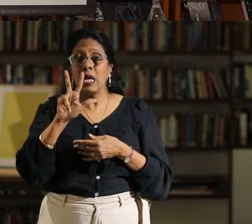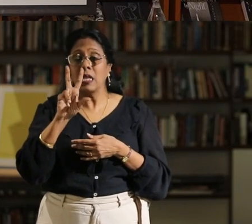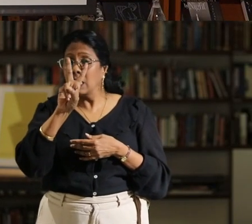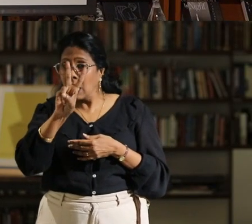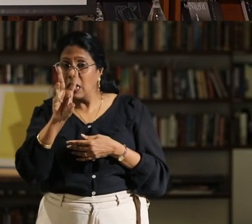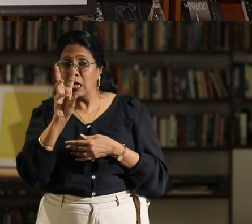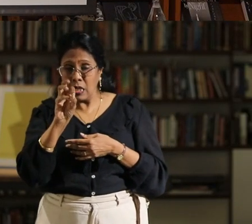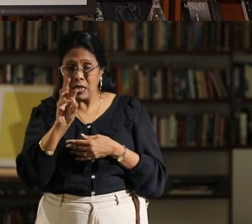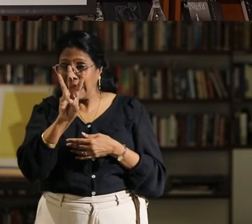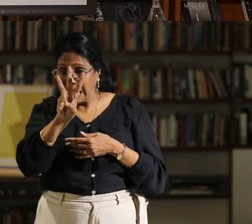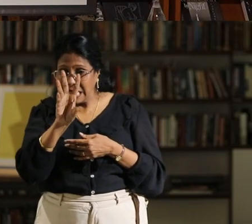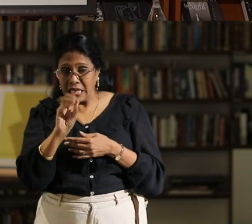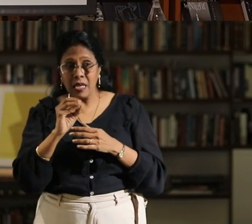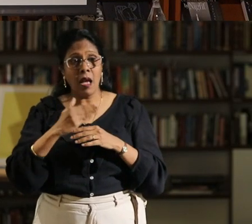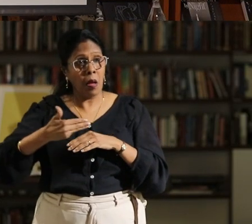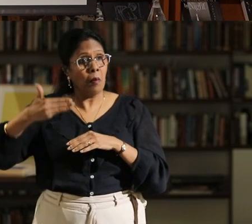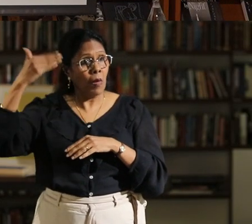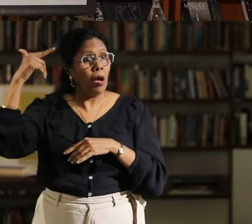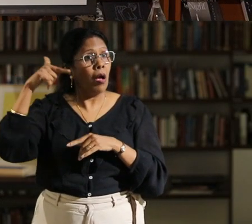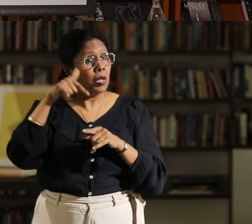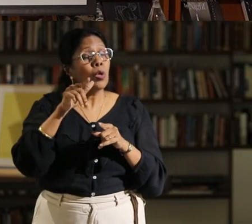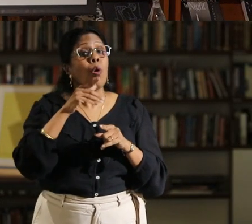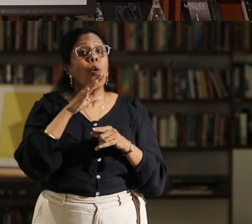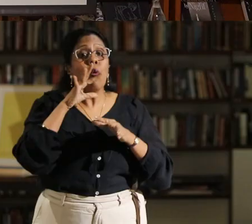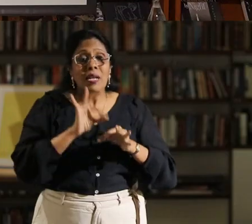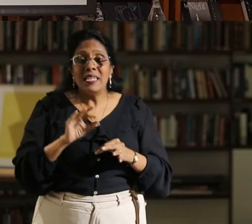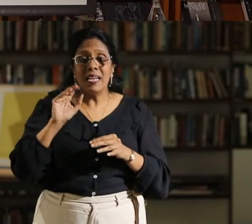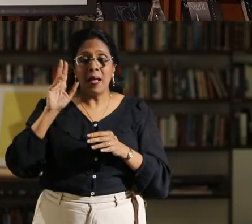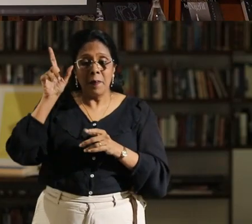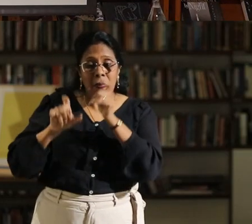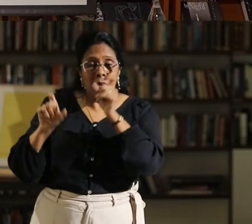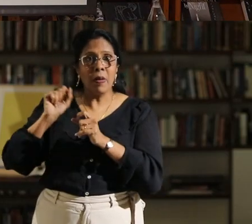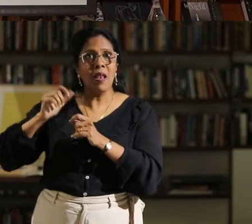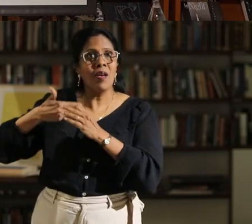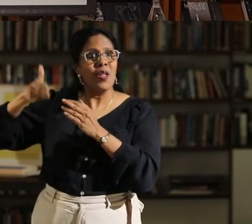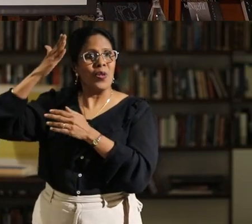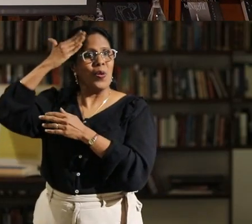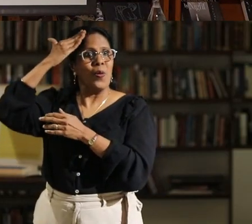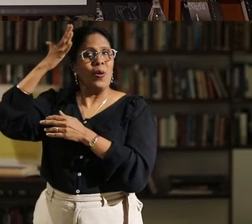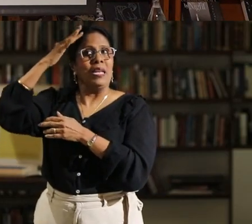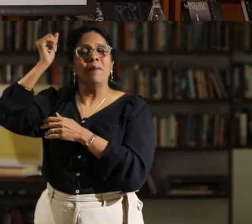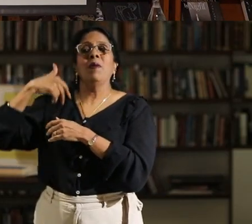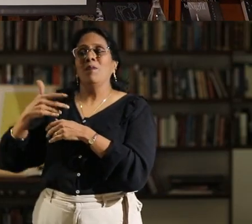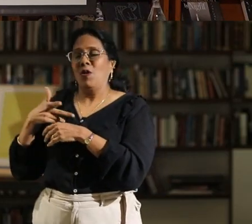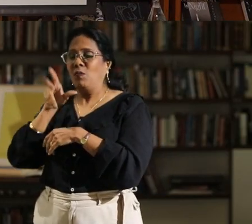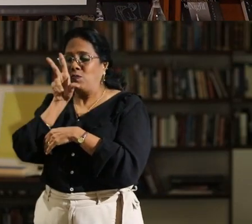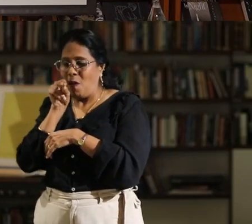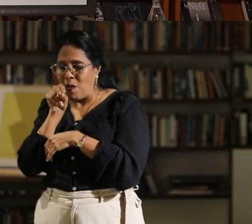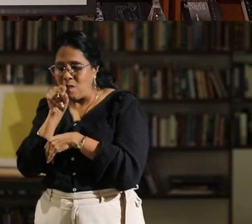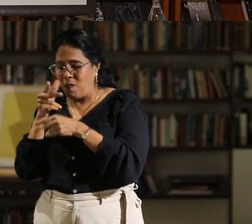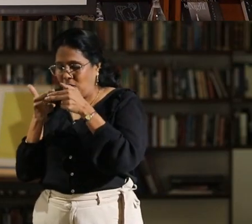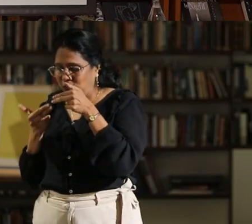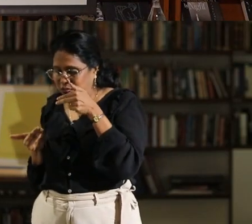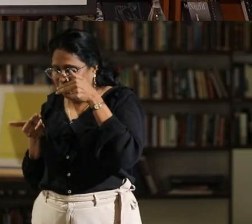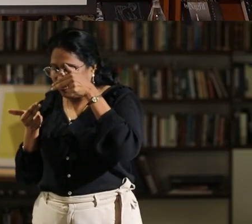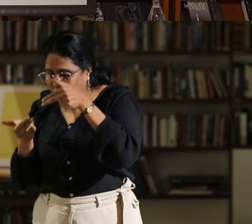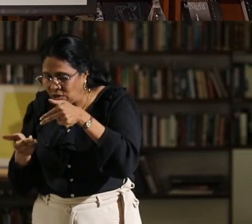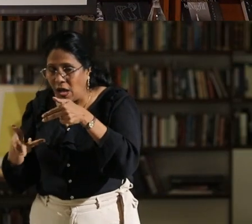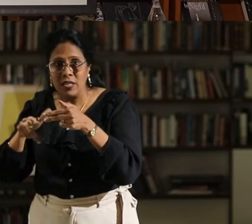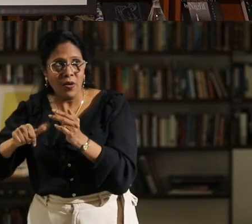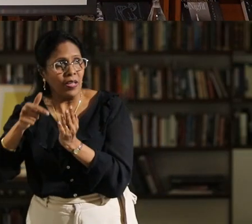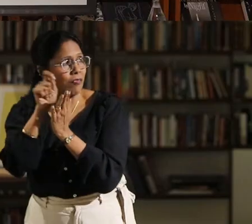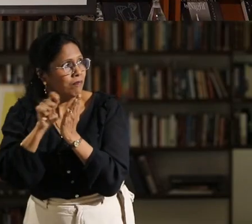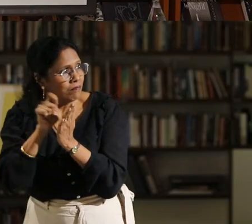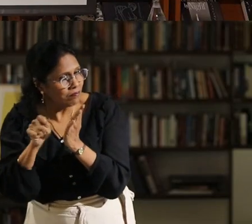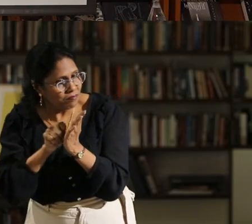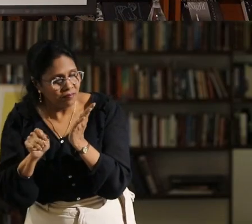oral histories from people written there. But it's gone out of fashion in Hindi publication, and they were very glad that another town has